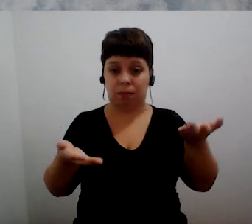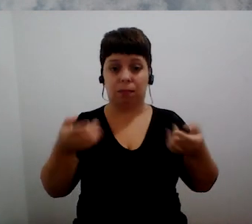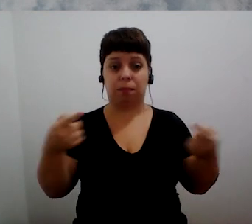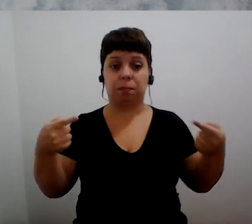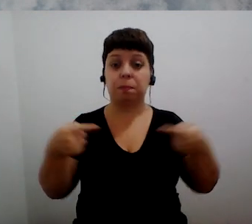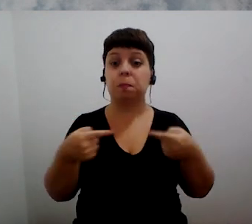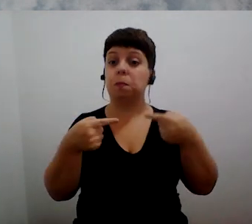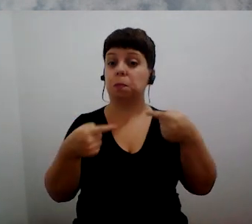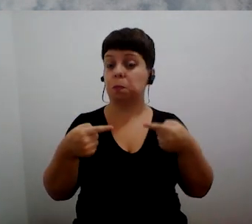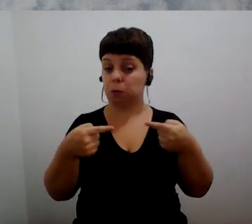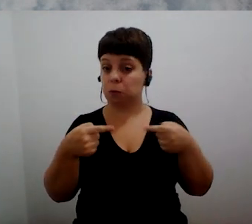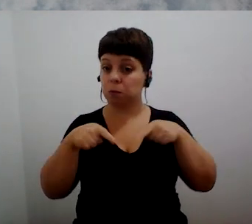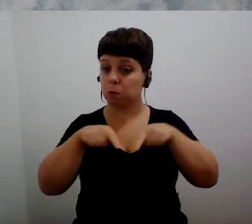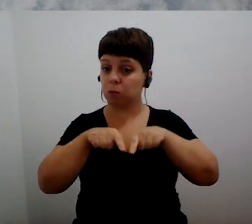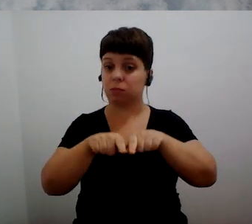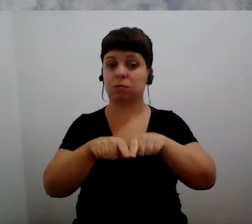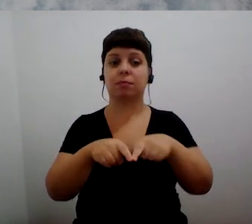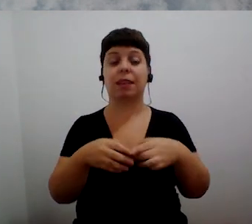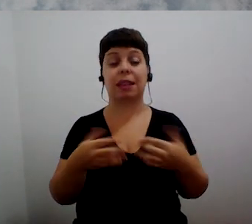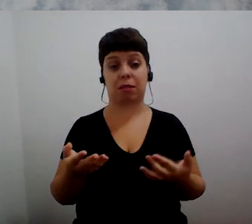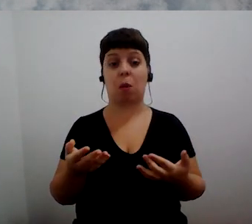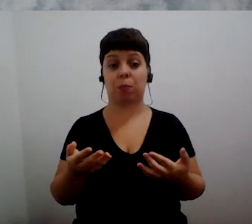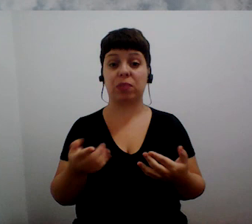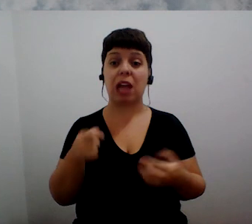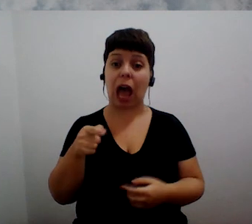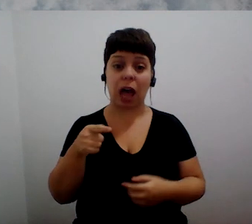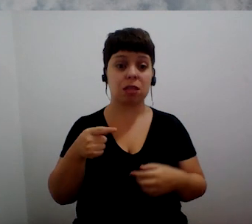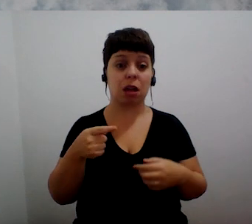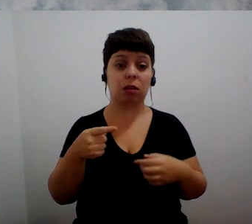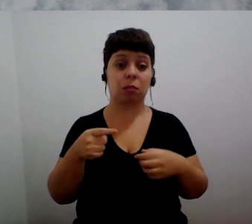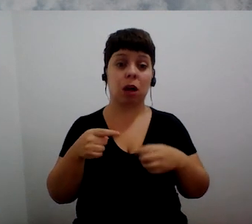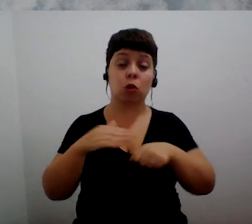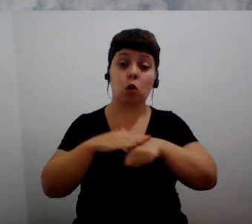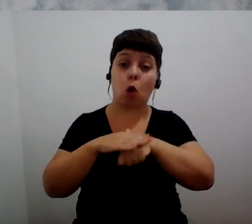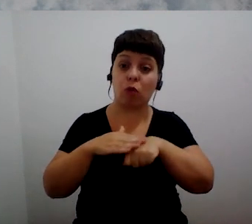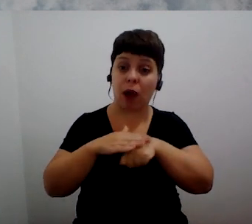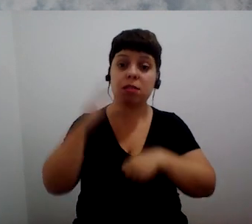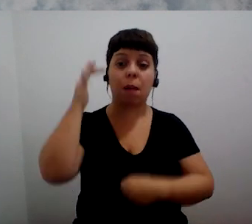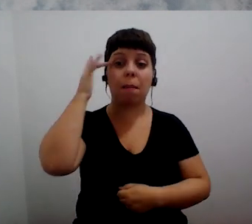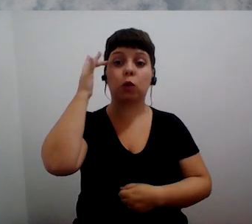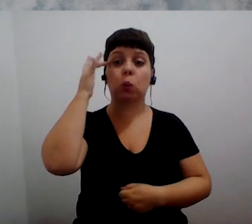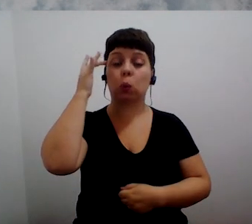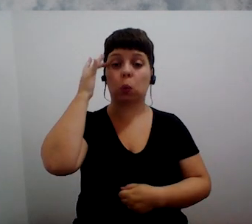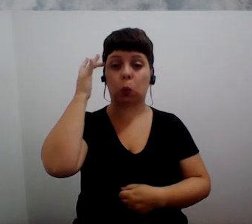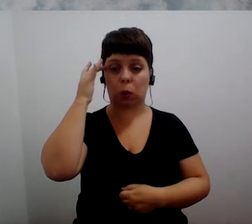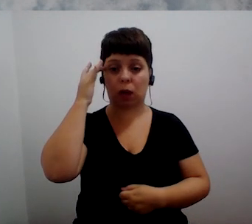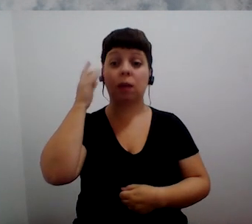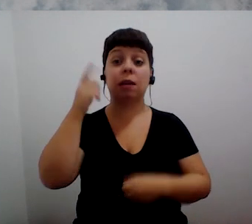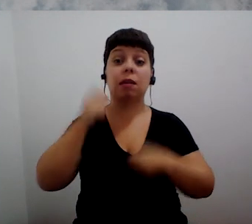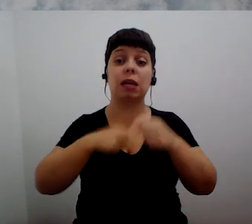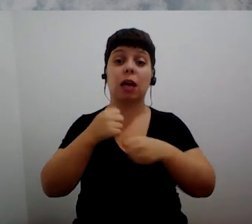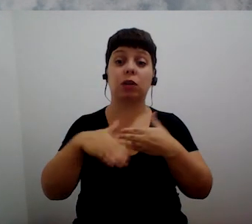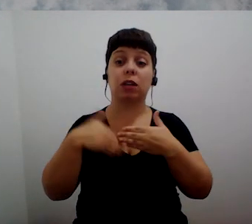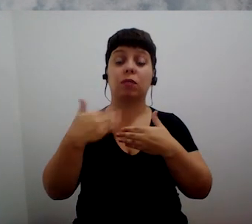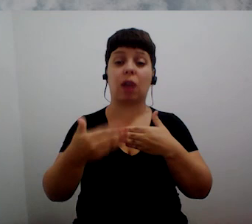really major discussion that's being carried out now next year by UNEA, following the supports, you know, the